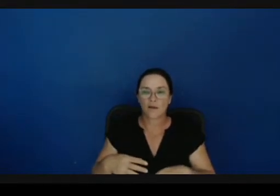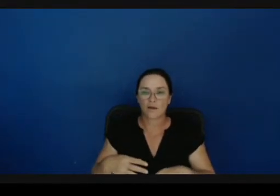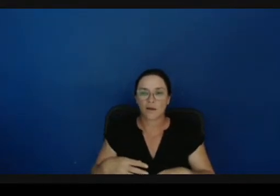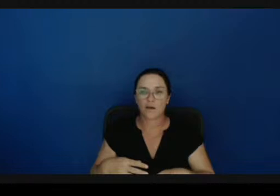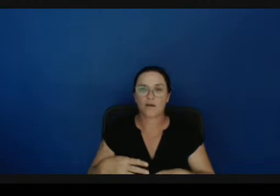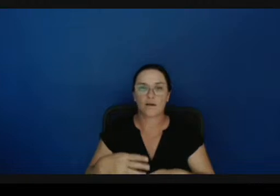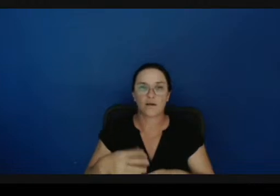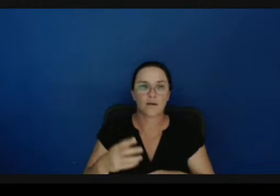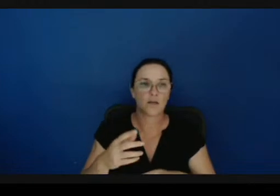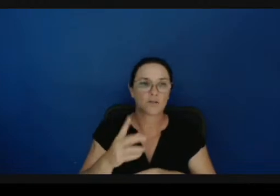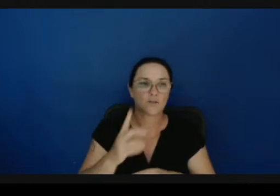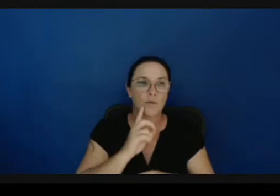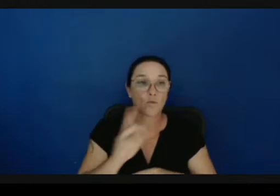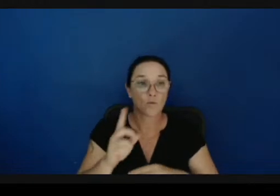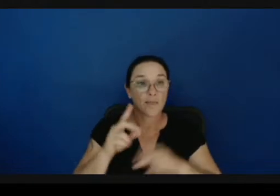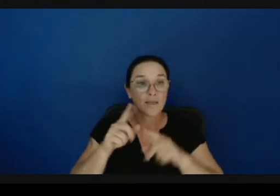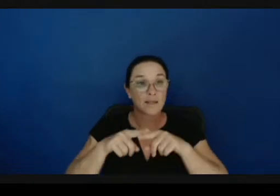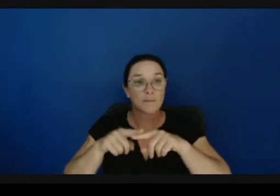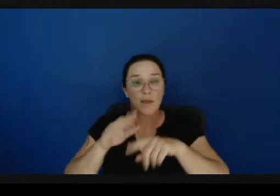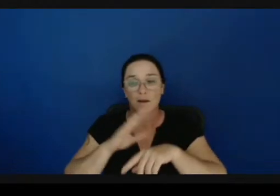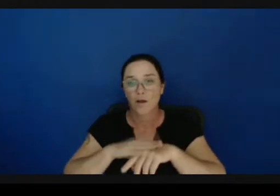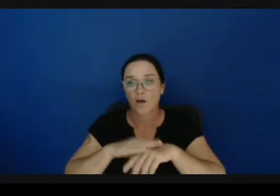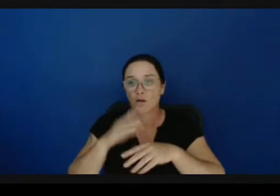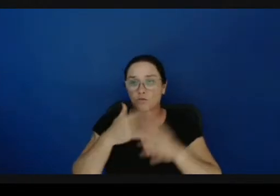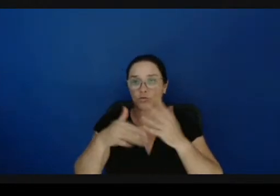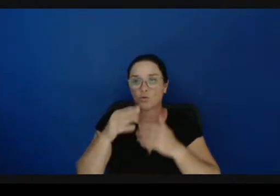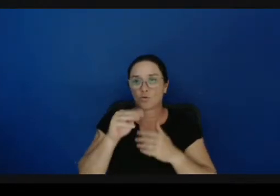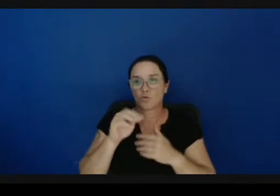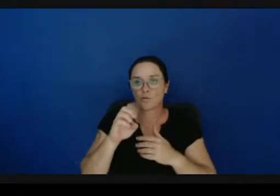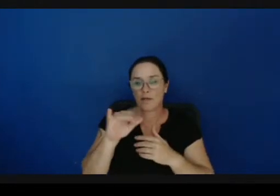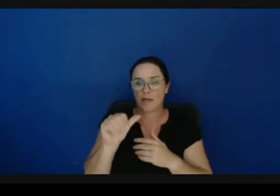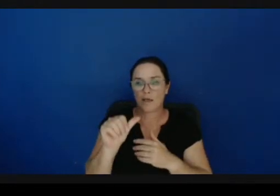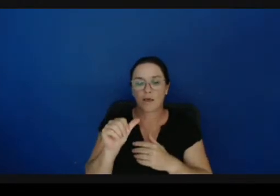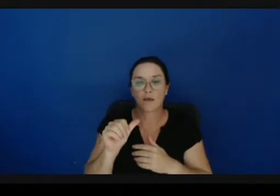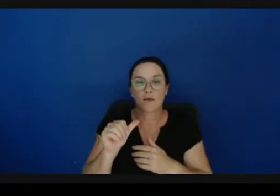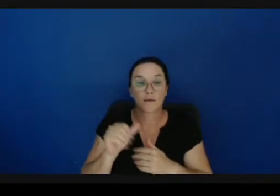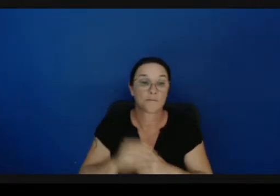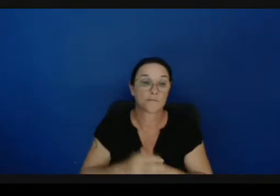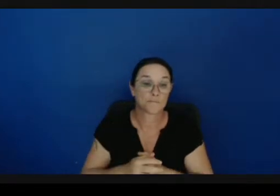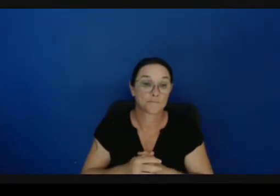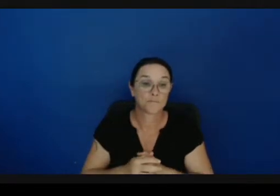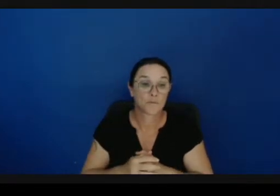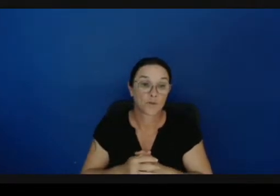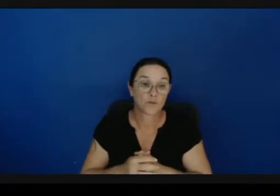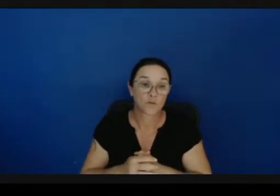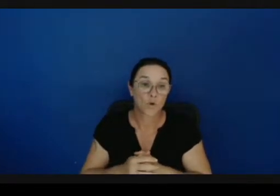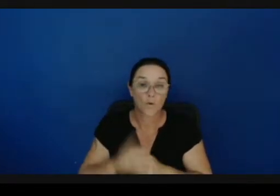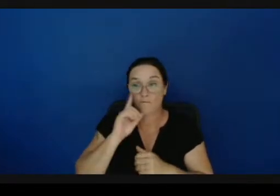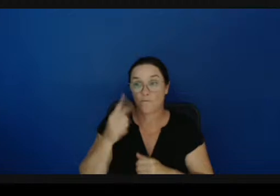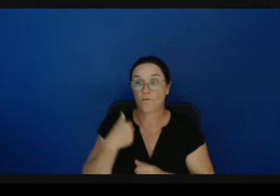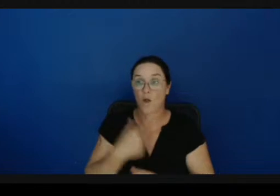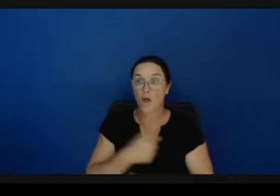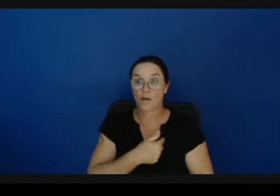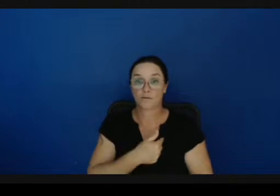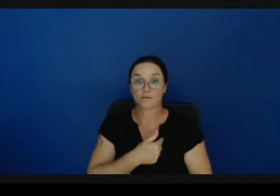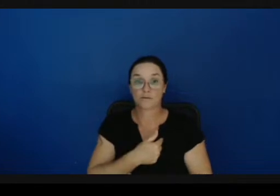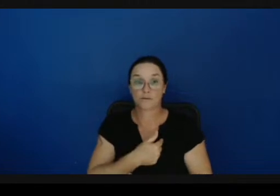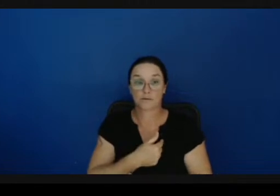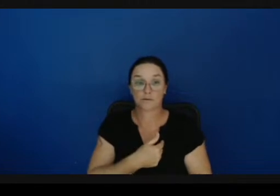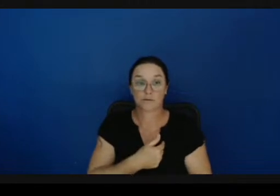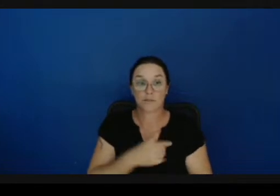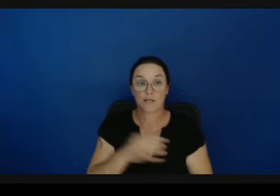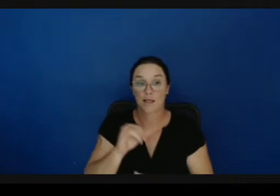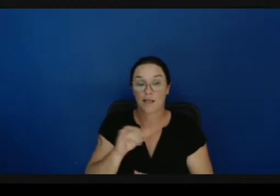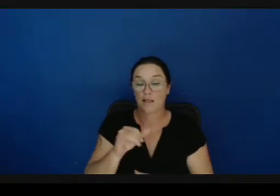social media to get the word out, and we were a big part of that. So that was for us, as Dana said